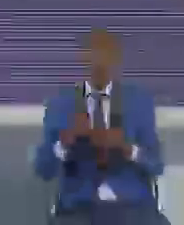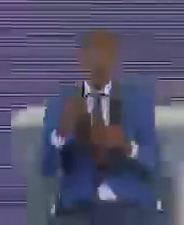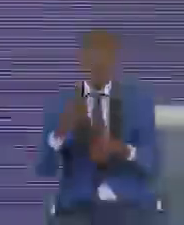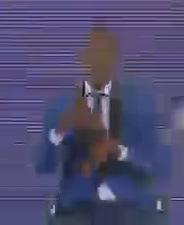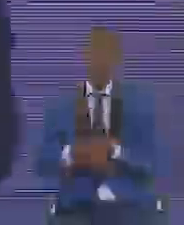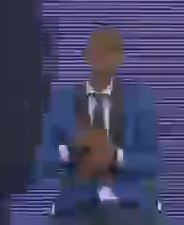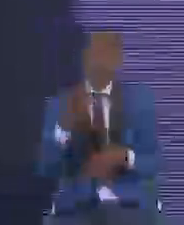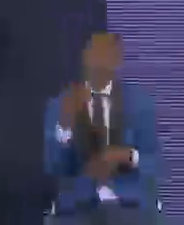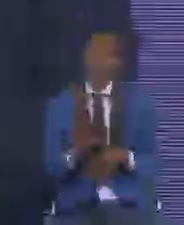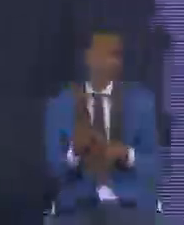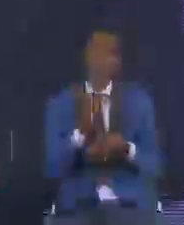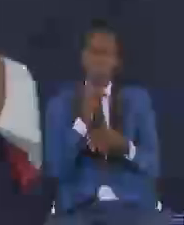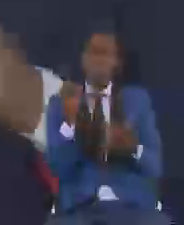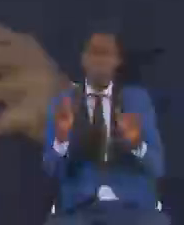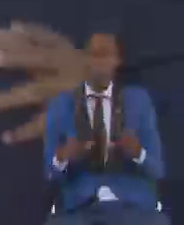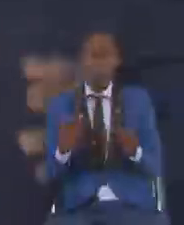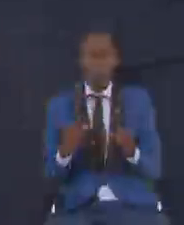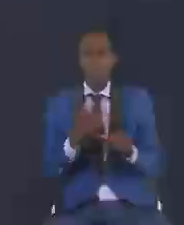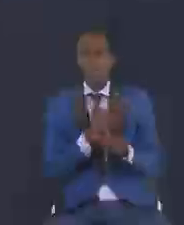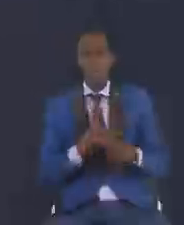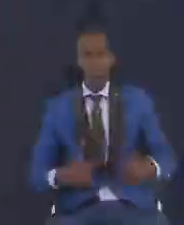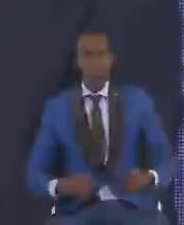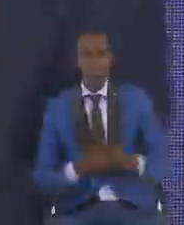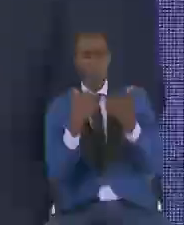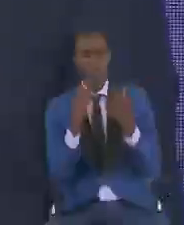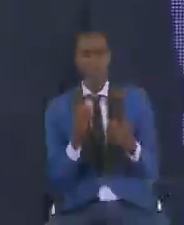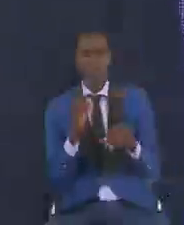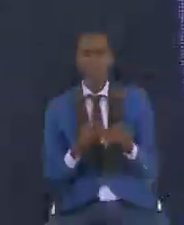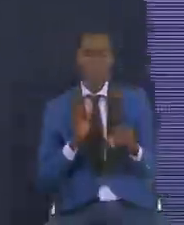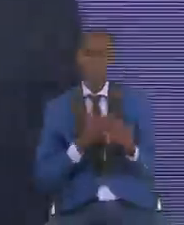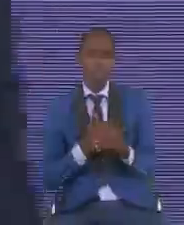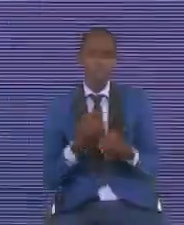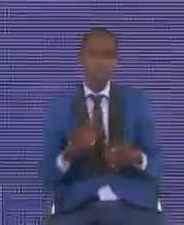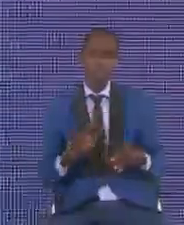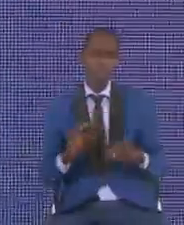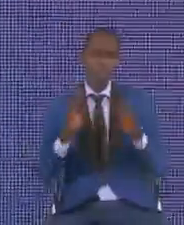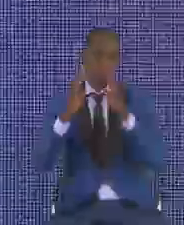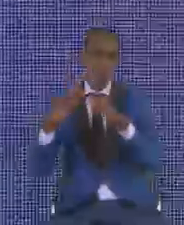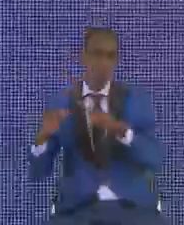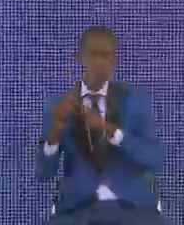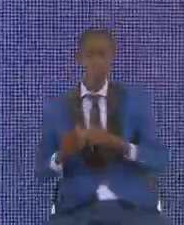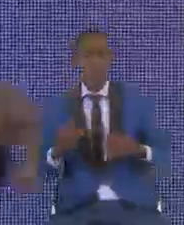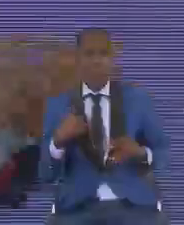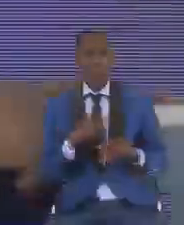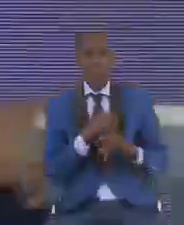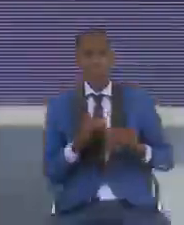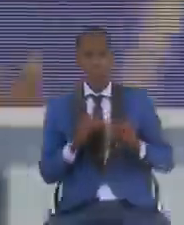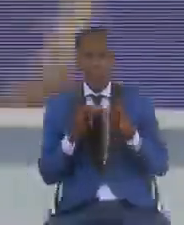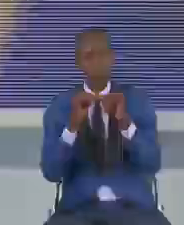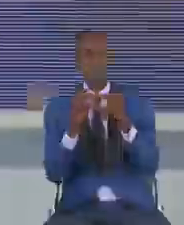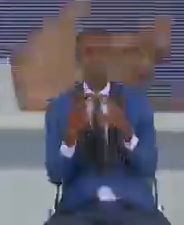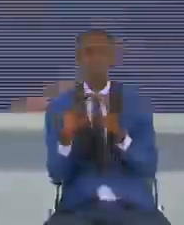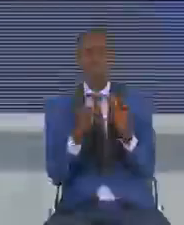of impossibilities and challenges in our community. We keep on doing it. If we're going